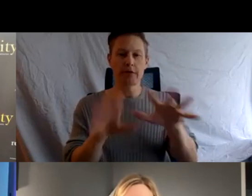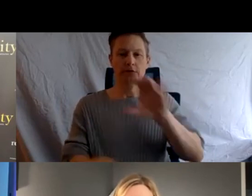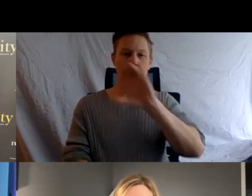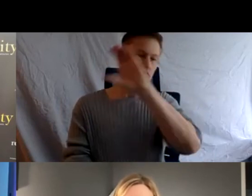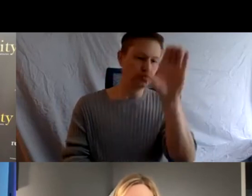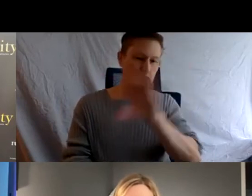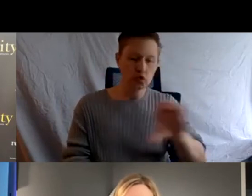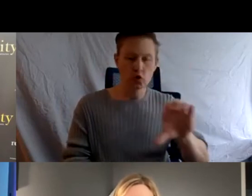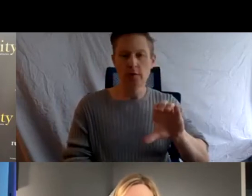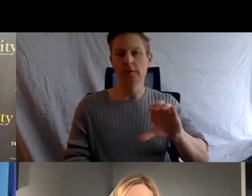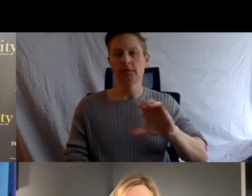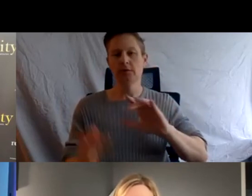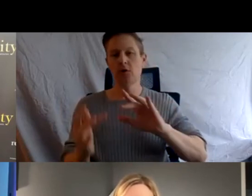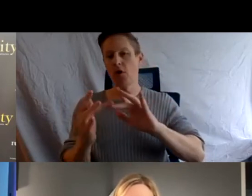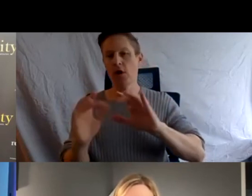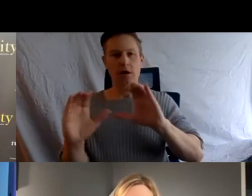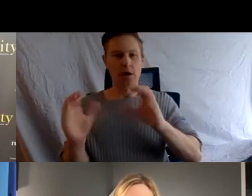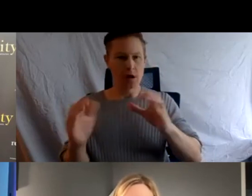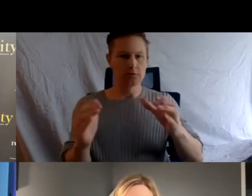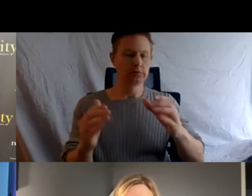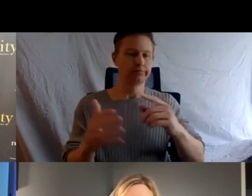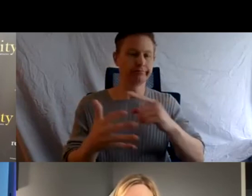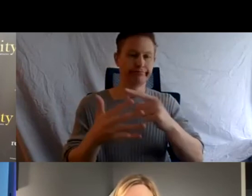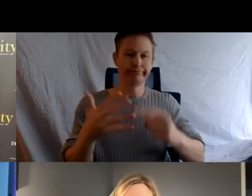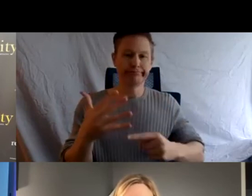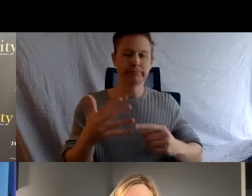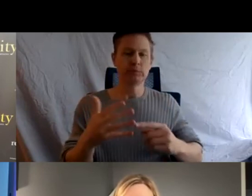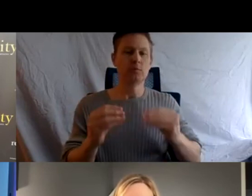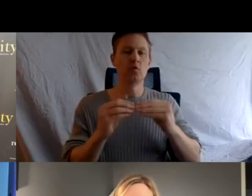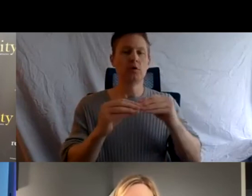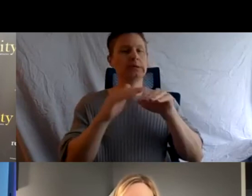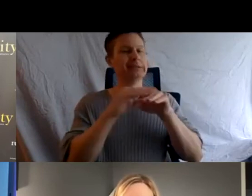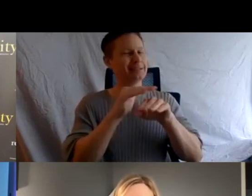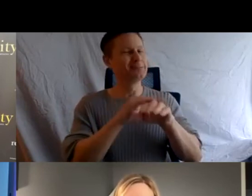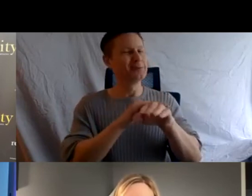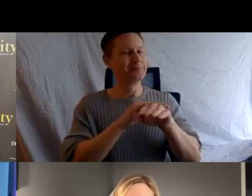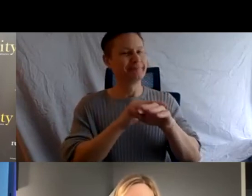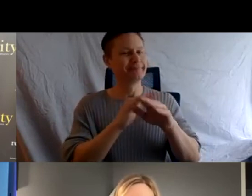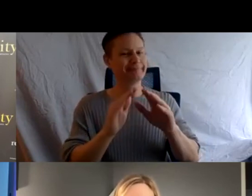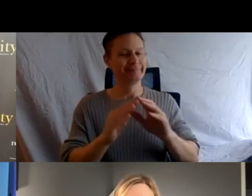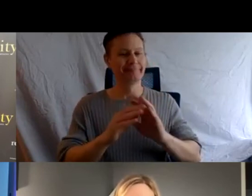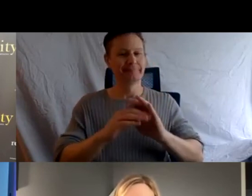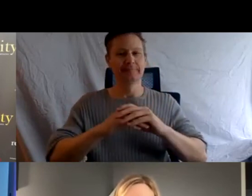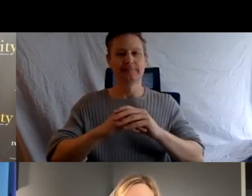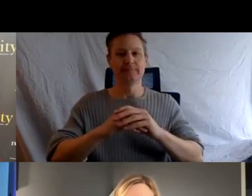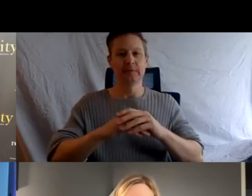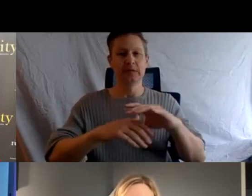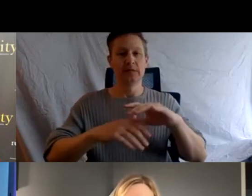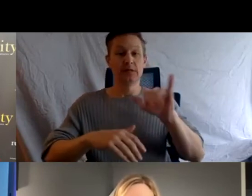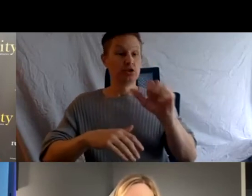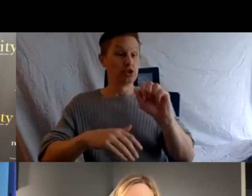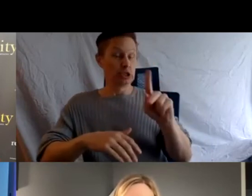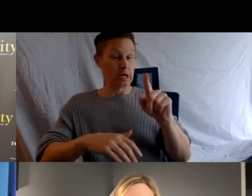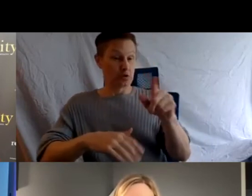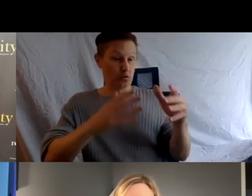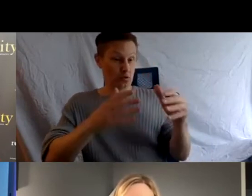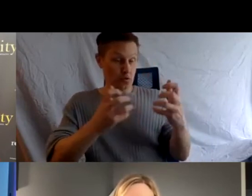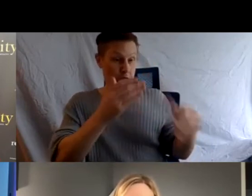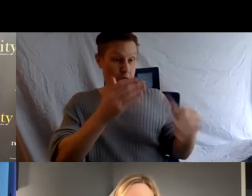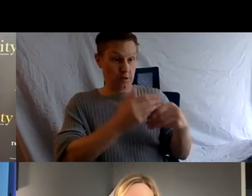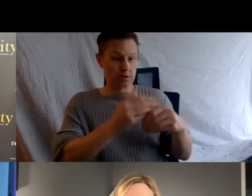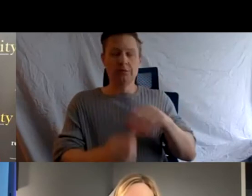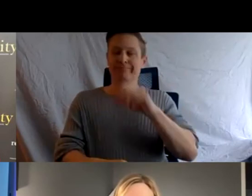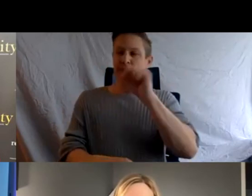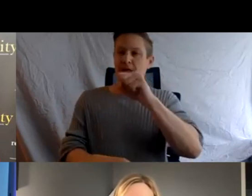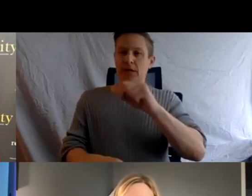attend classes, and it's been so much more accessible. So Jack, go ahead. What were you gonna add? I'm just going to talk about how